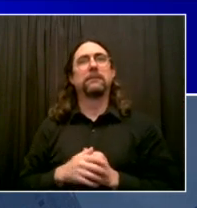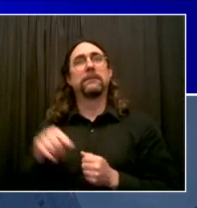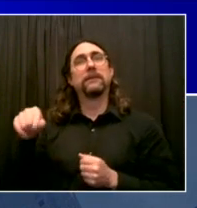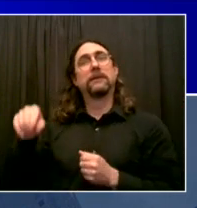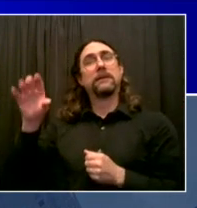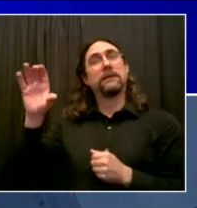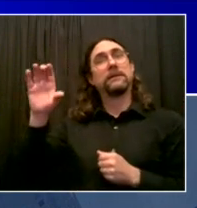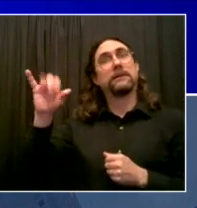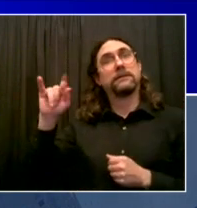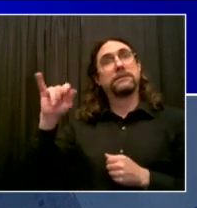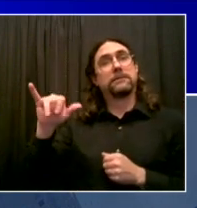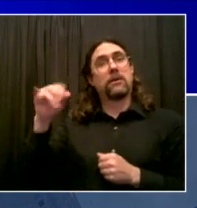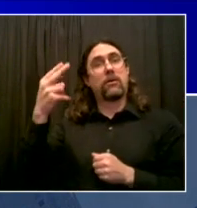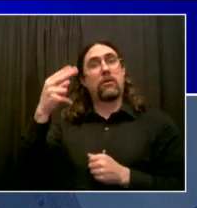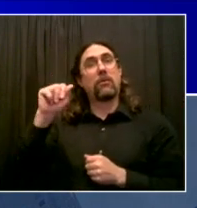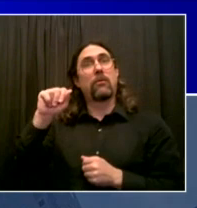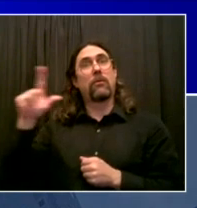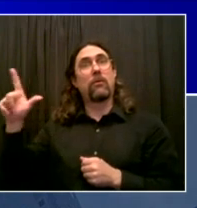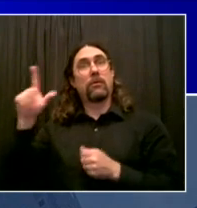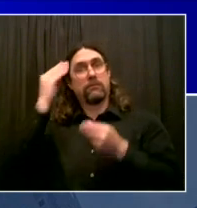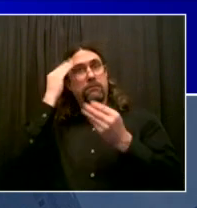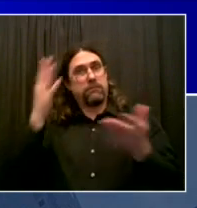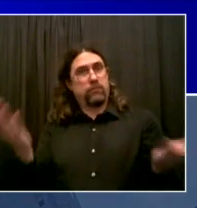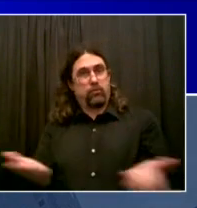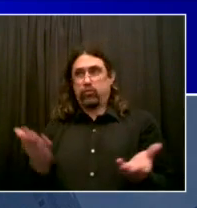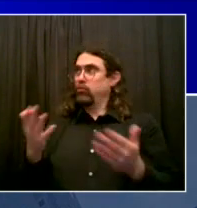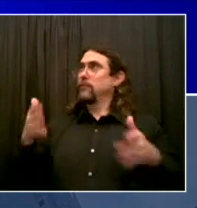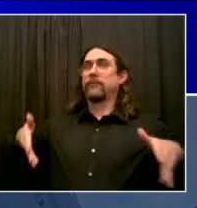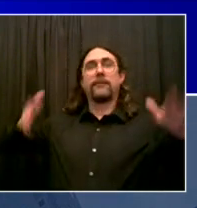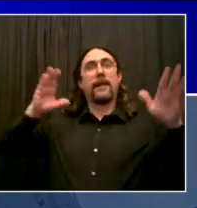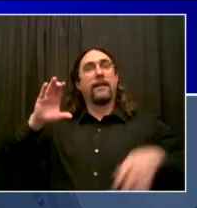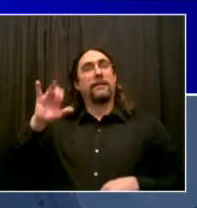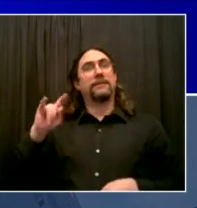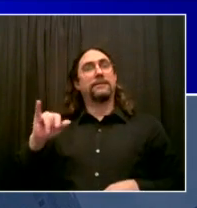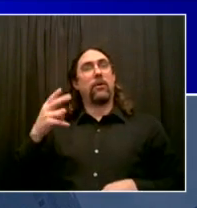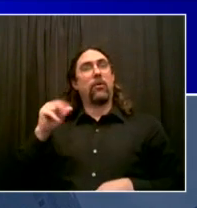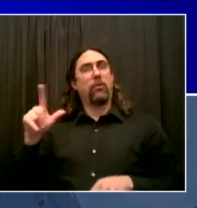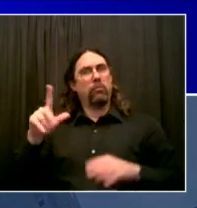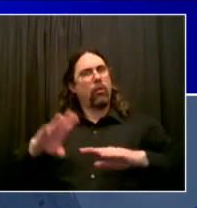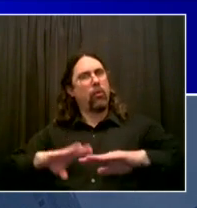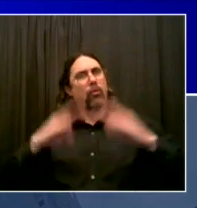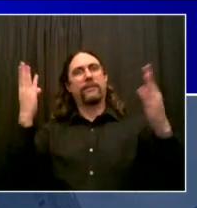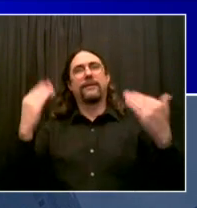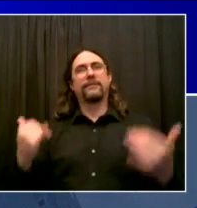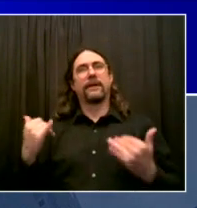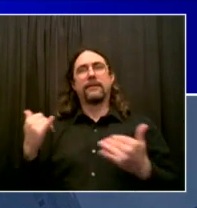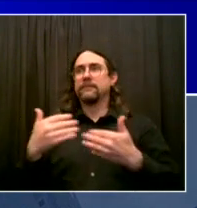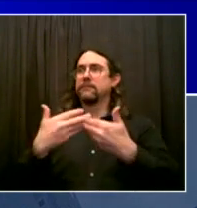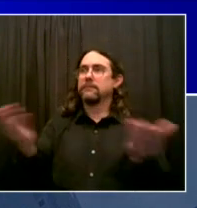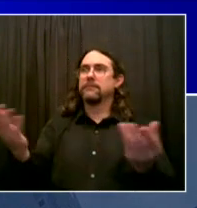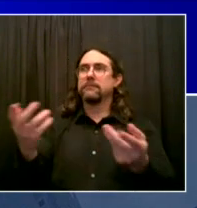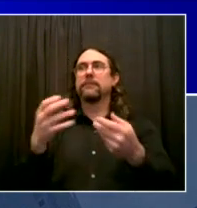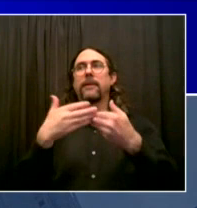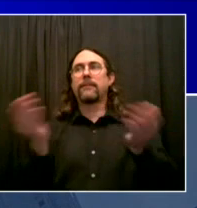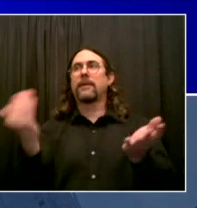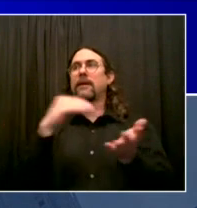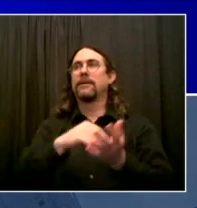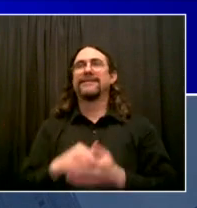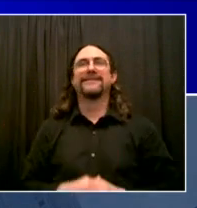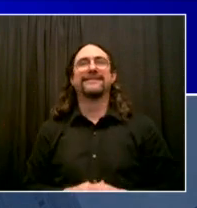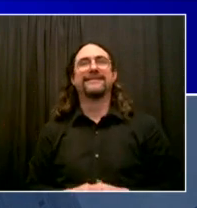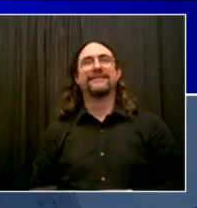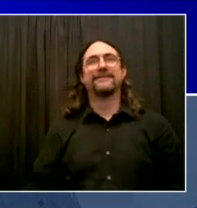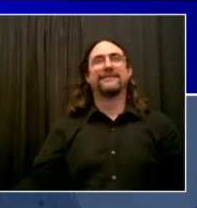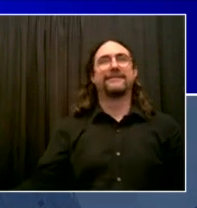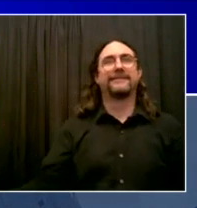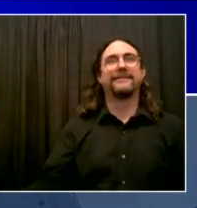a great feeling, and it's going to help us do so much more. This is why we are doing this, so we can serve New Yorkers better. Because when we're all